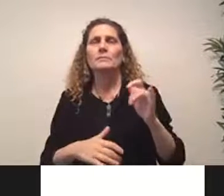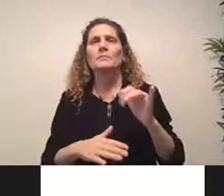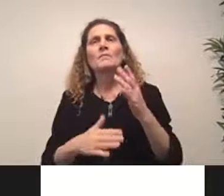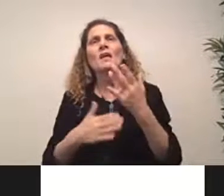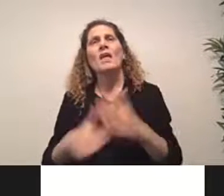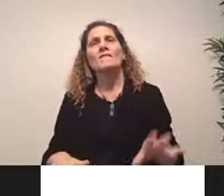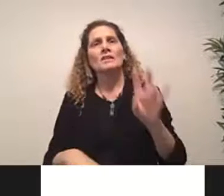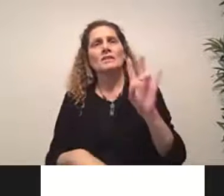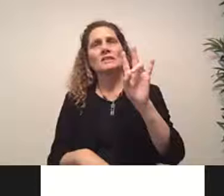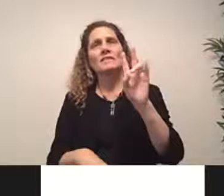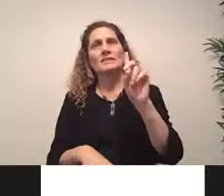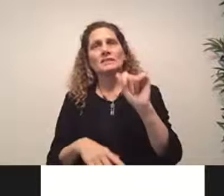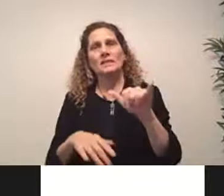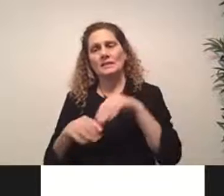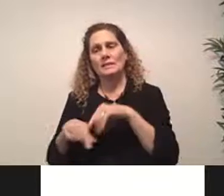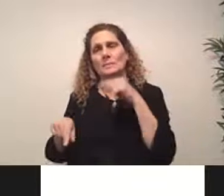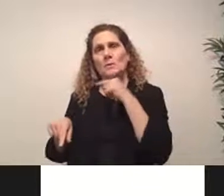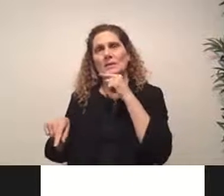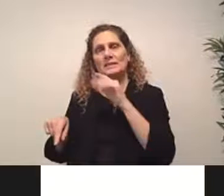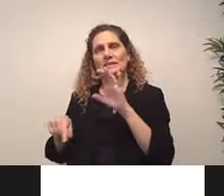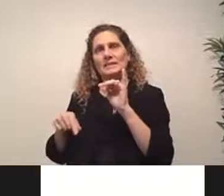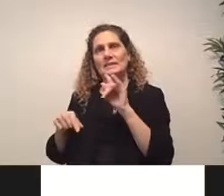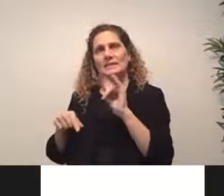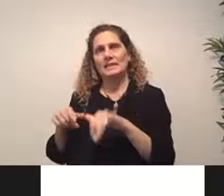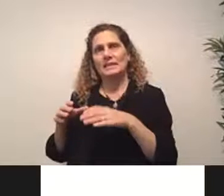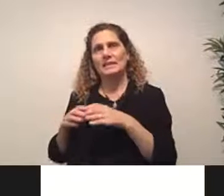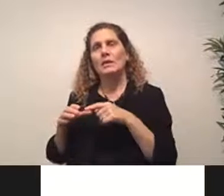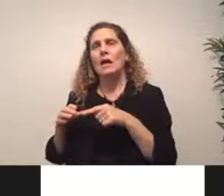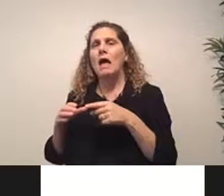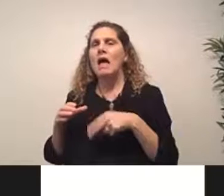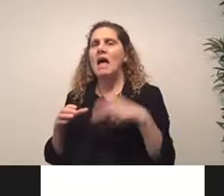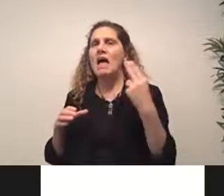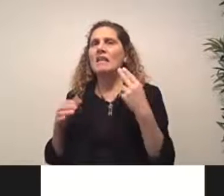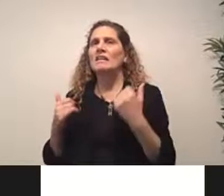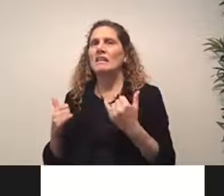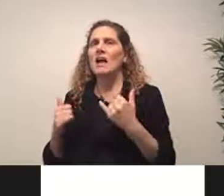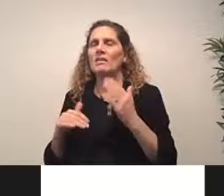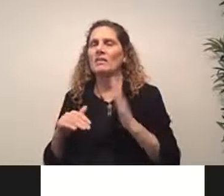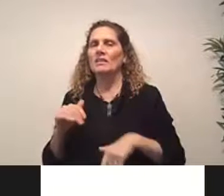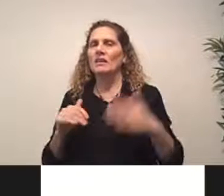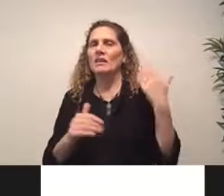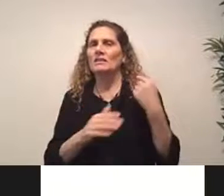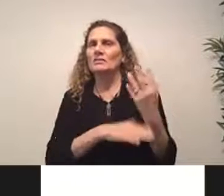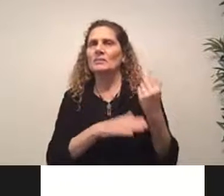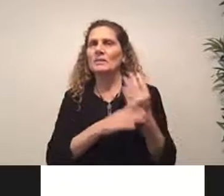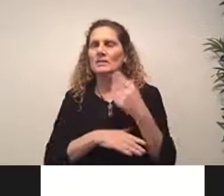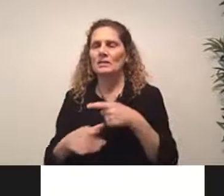higher than we had experienced since spring, they have trended up more recently and should be a